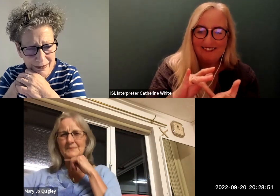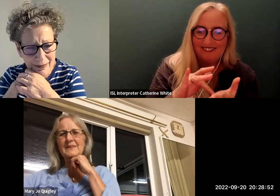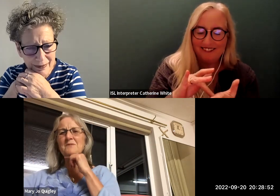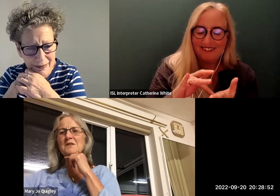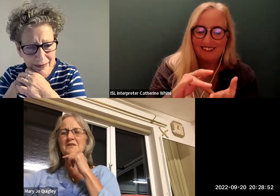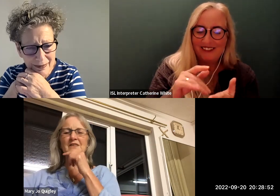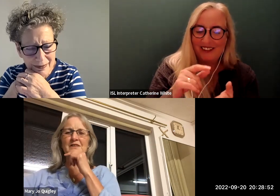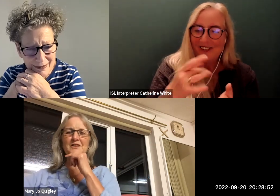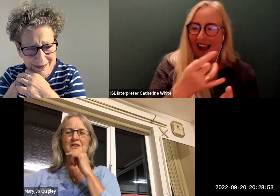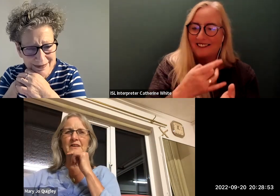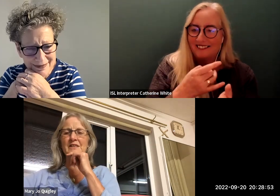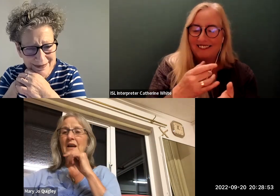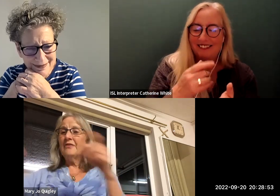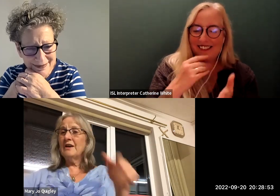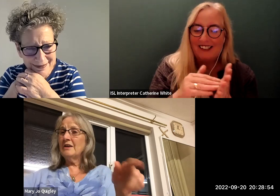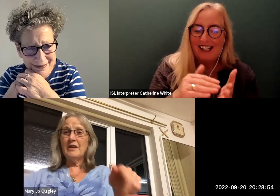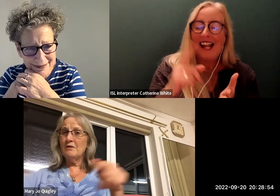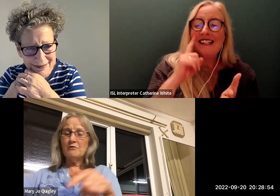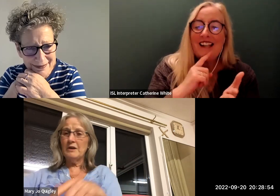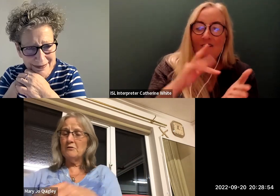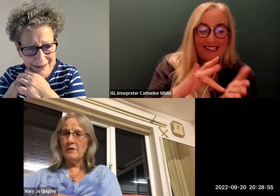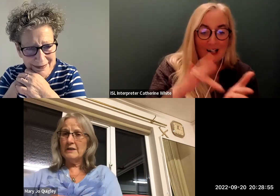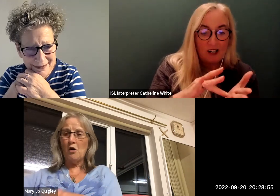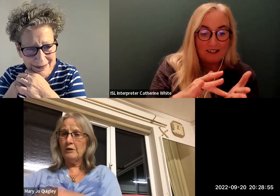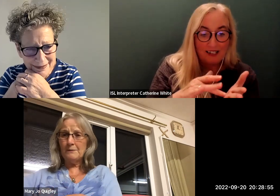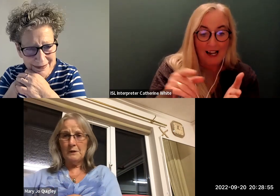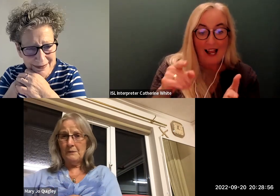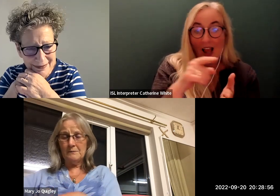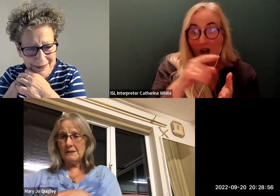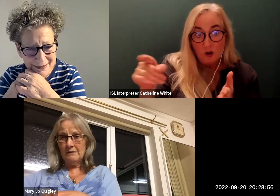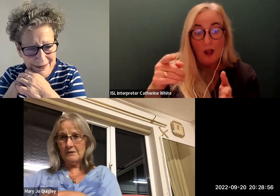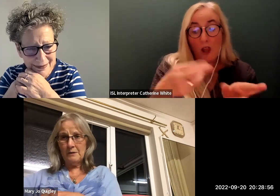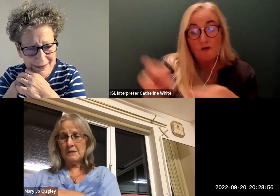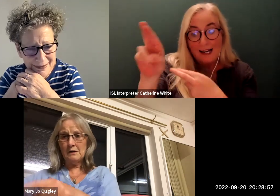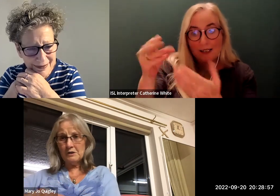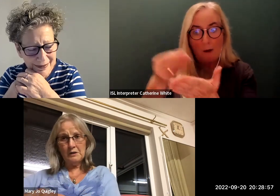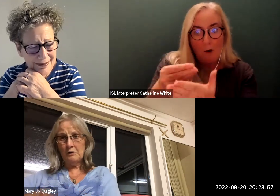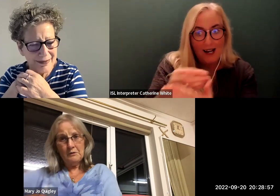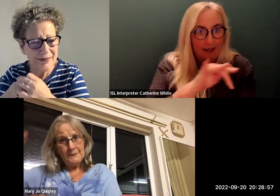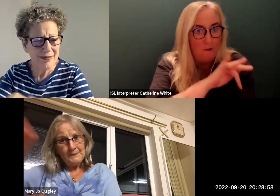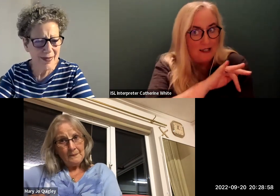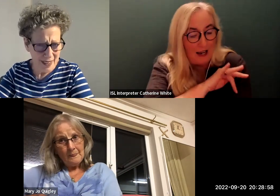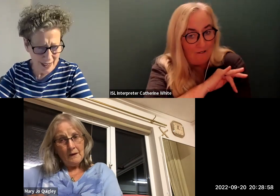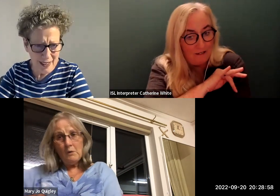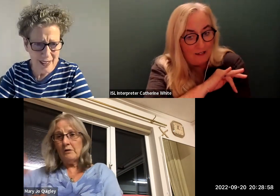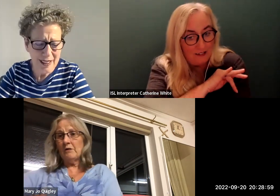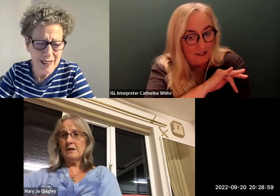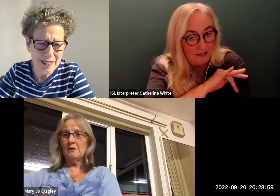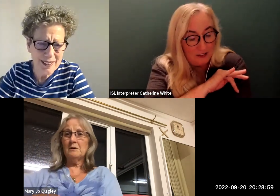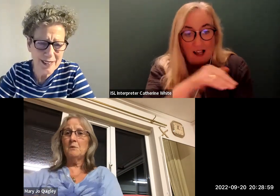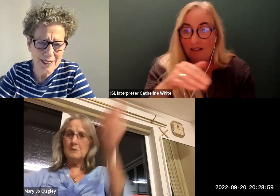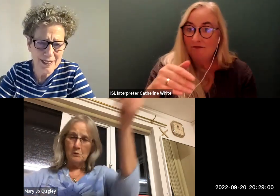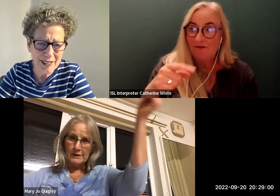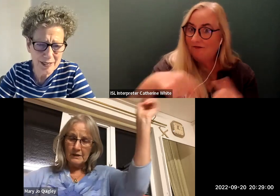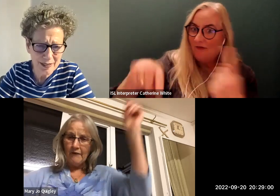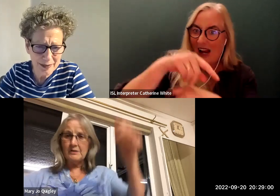Yeah, it was called the Deaf Centre. And they raised all that money by themselves. They went out, you know, going around town,